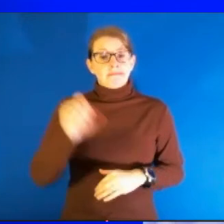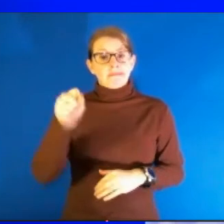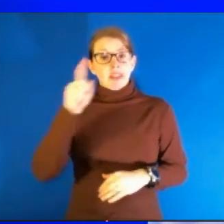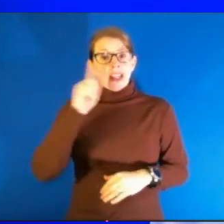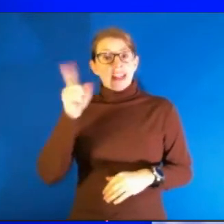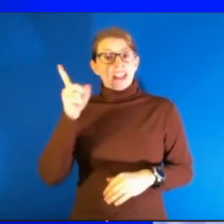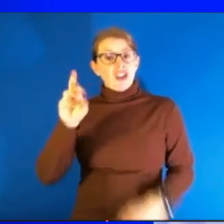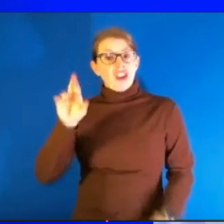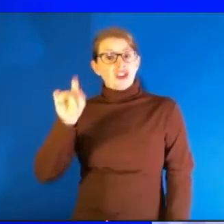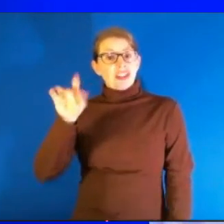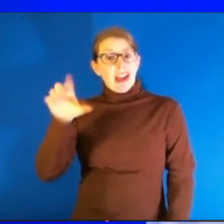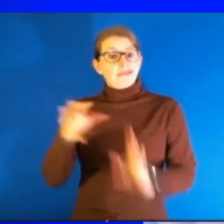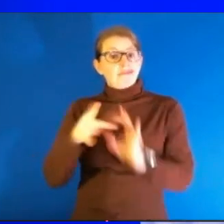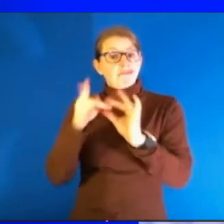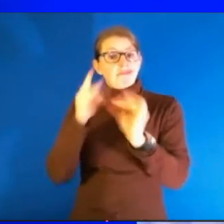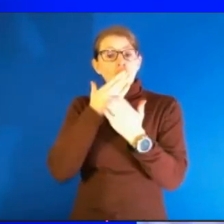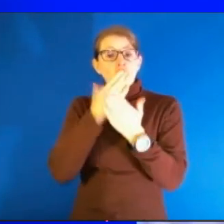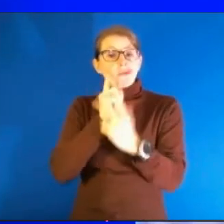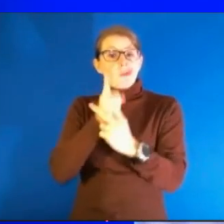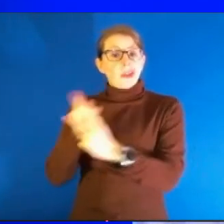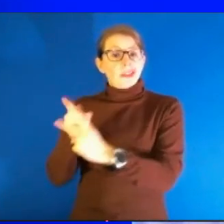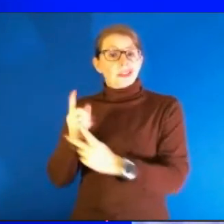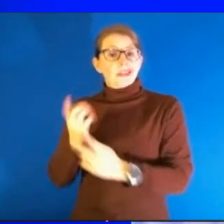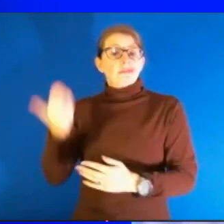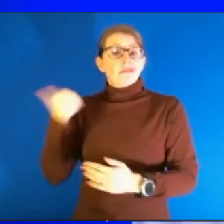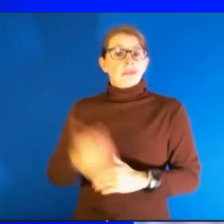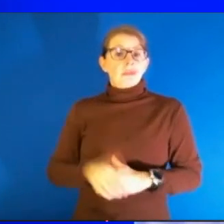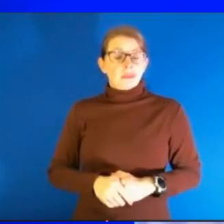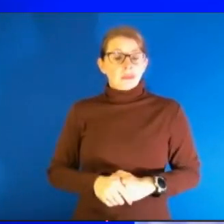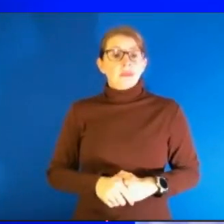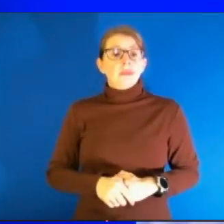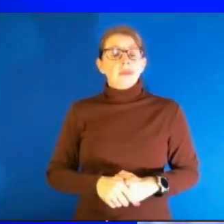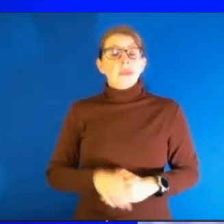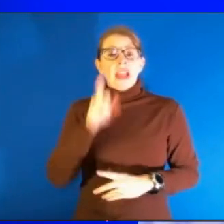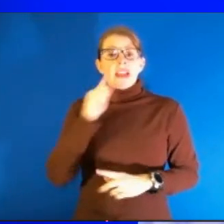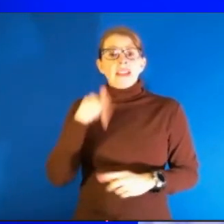brought up some great points earlier. I think this continues to be a